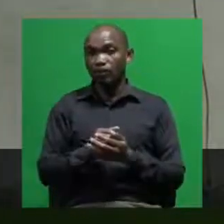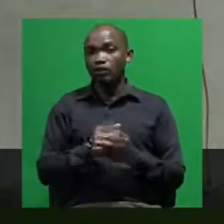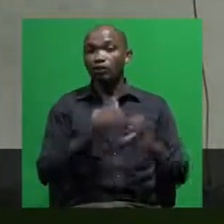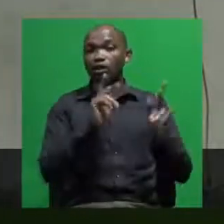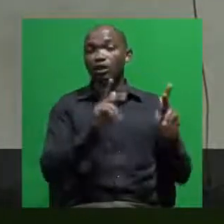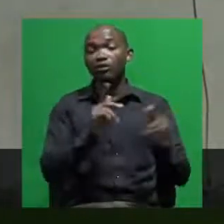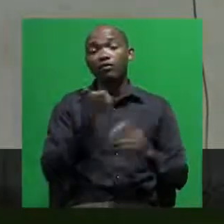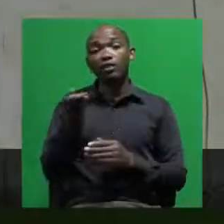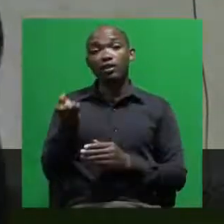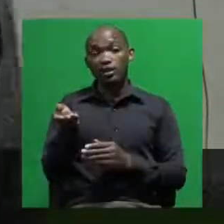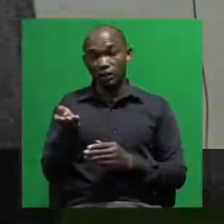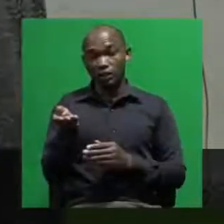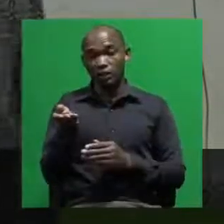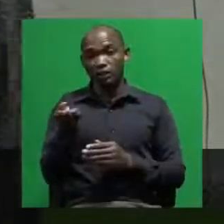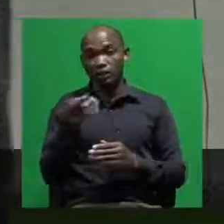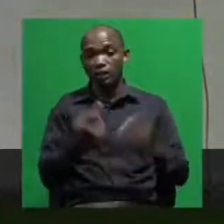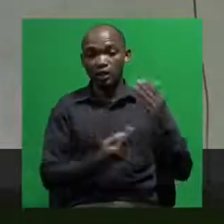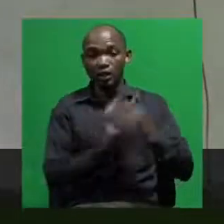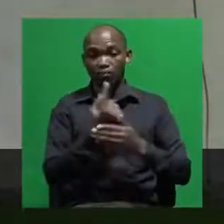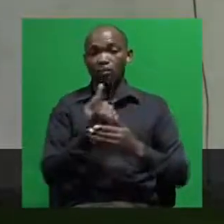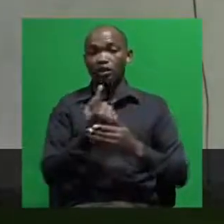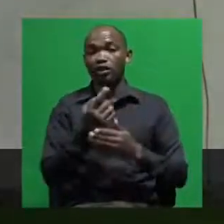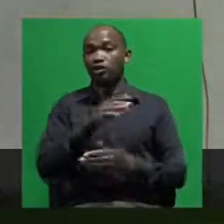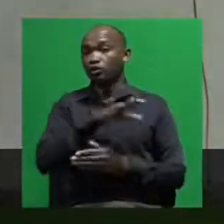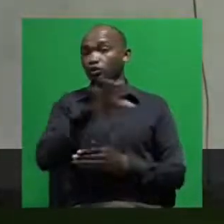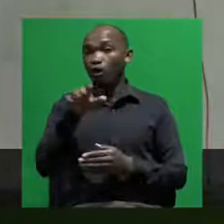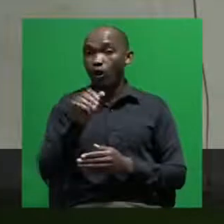we can say that,